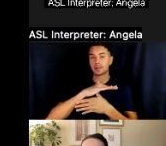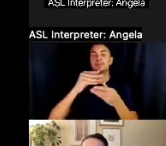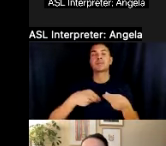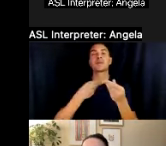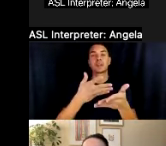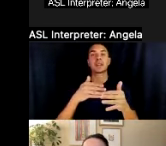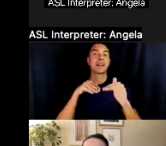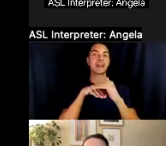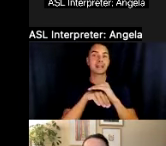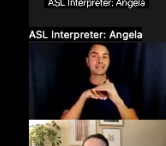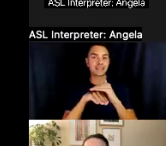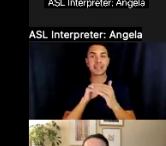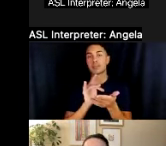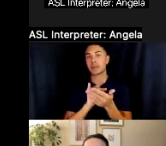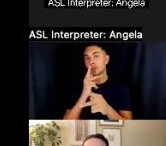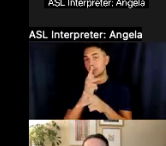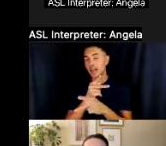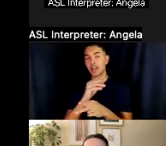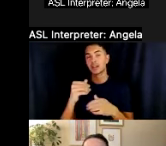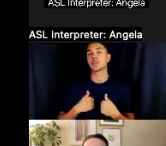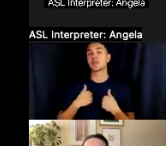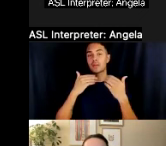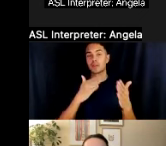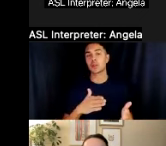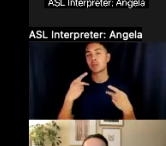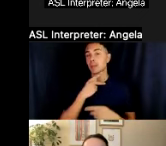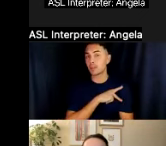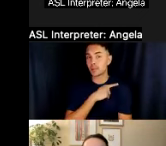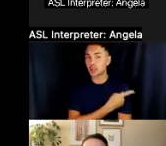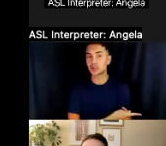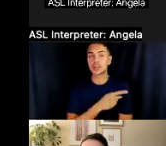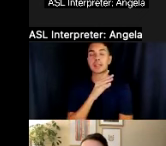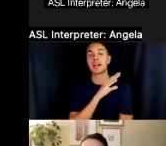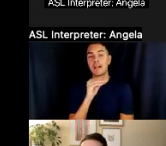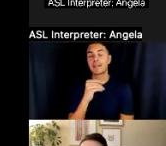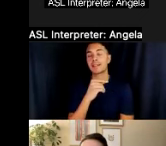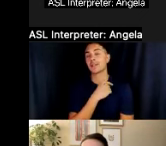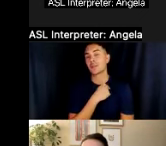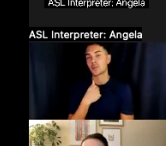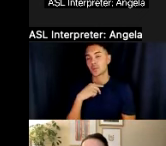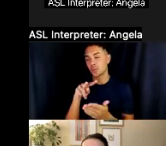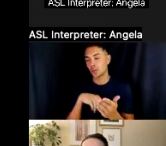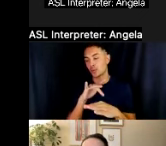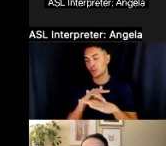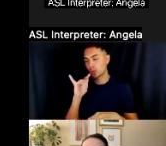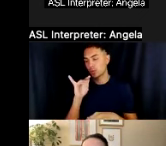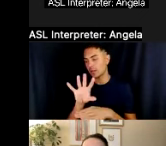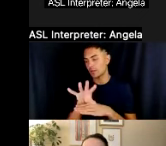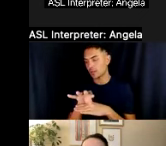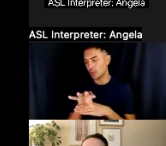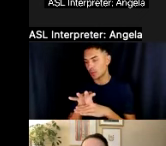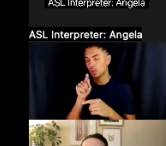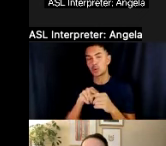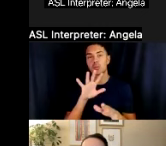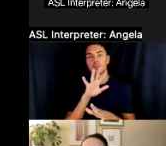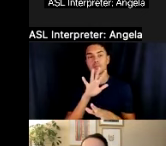medical care to the survivor, the patient, and like we read, or like we heard in that video, to